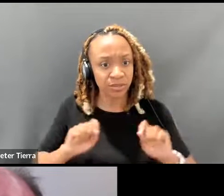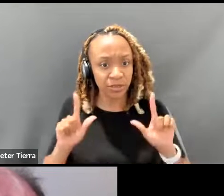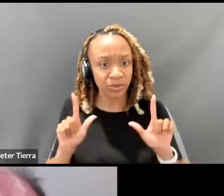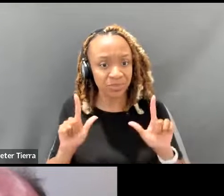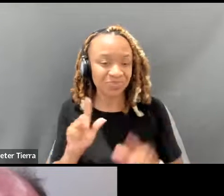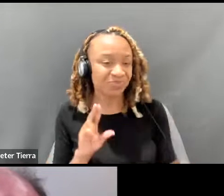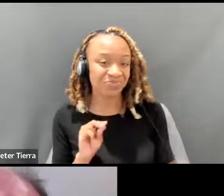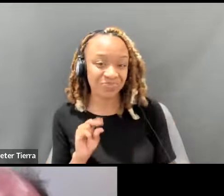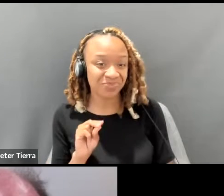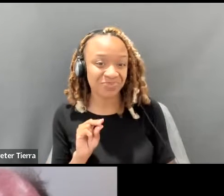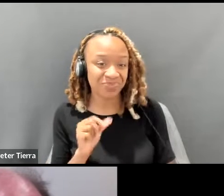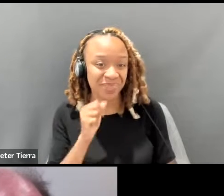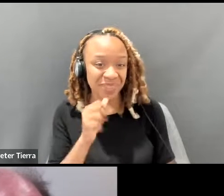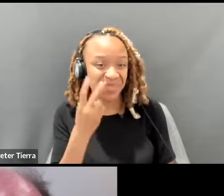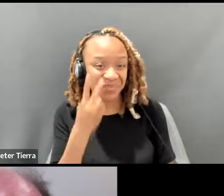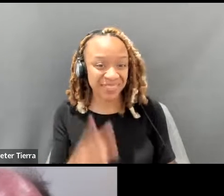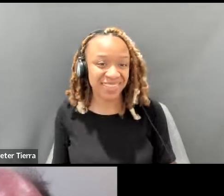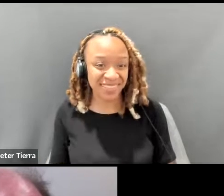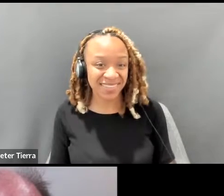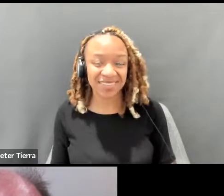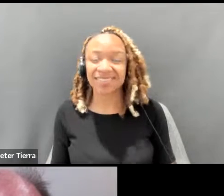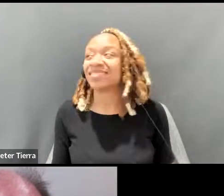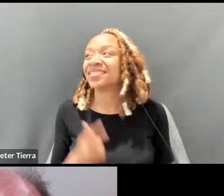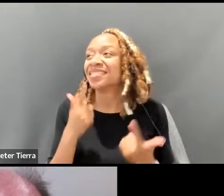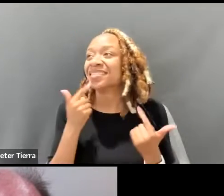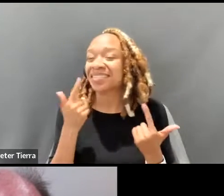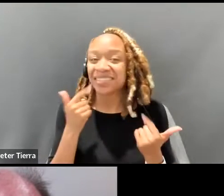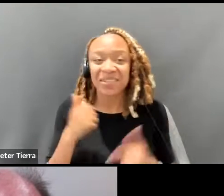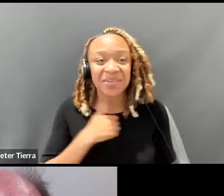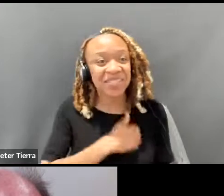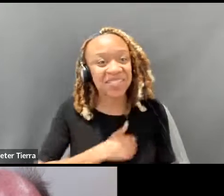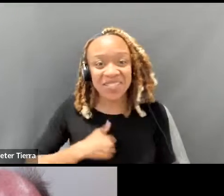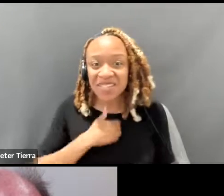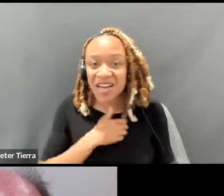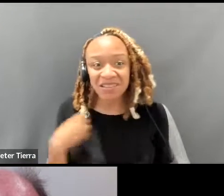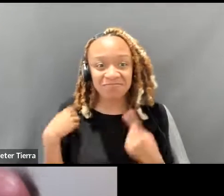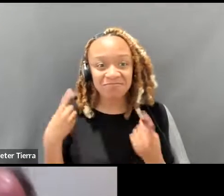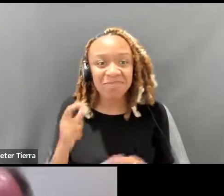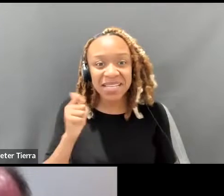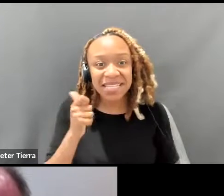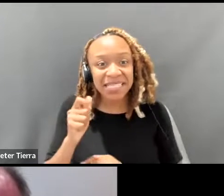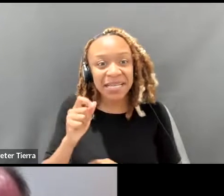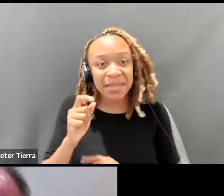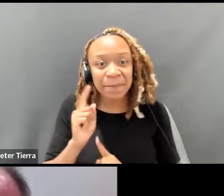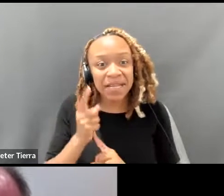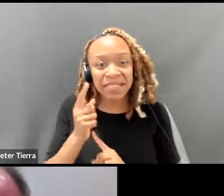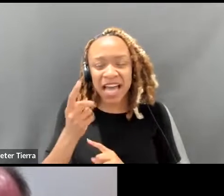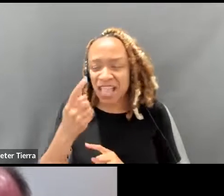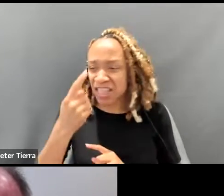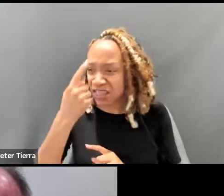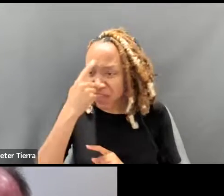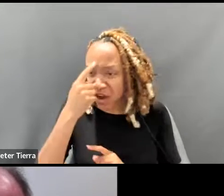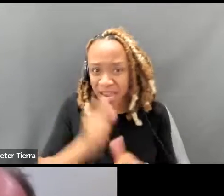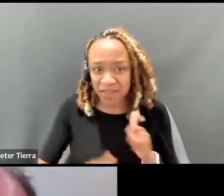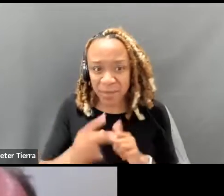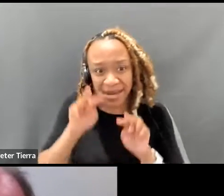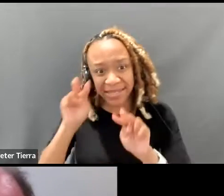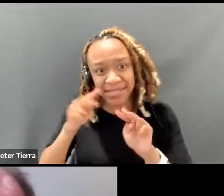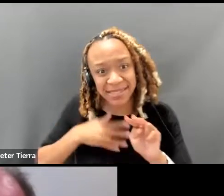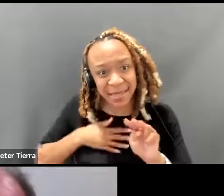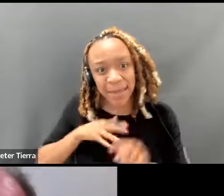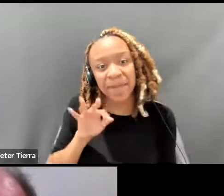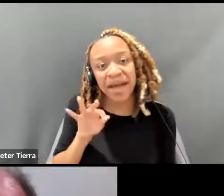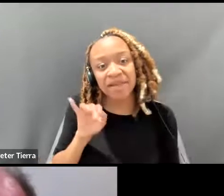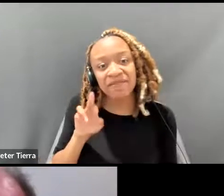No, I don't see anything. I apologize. For the past 10 minutes, I thought everyone was looking at my my Firefox as I was going into the